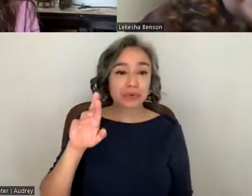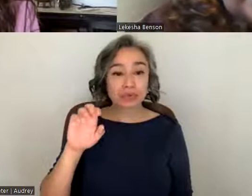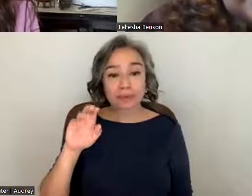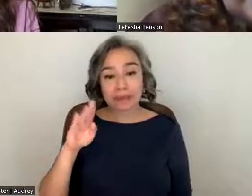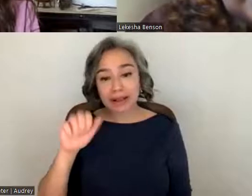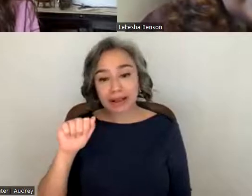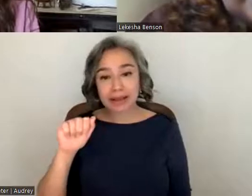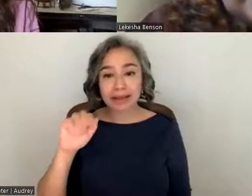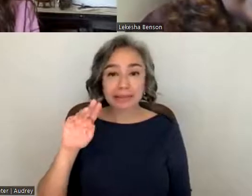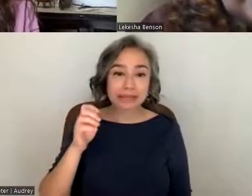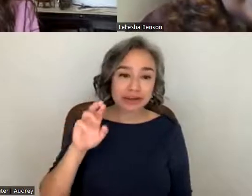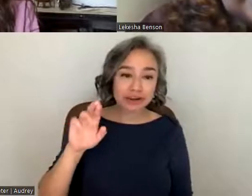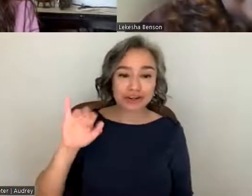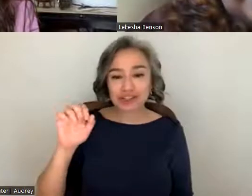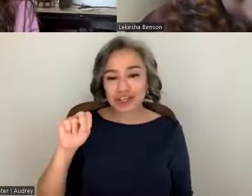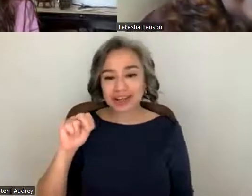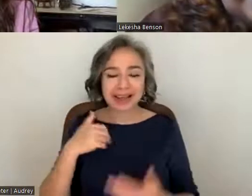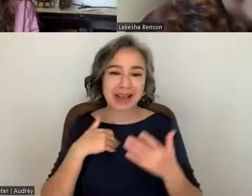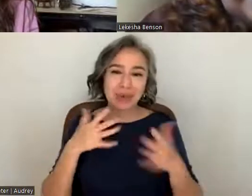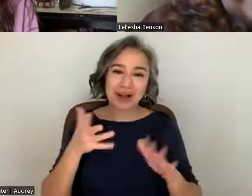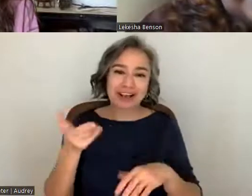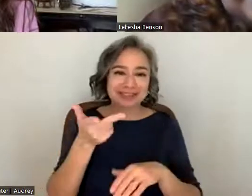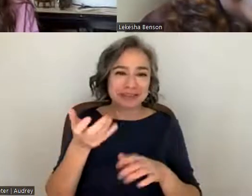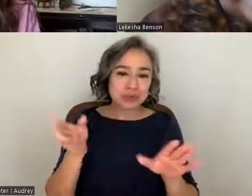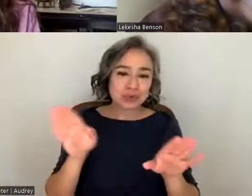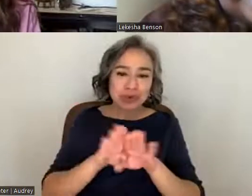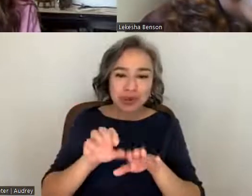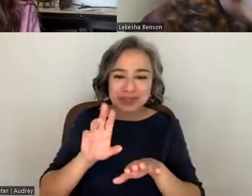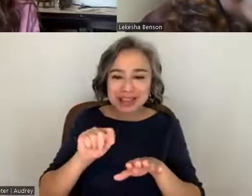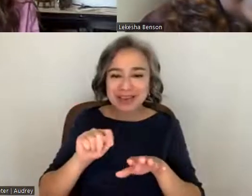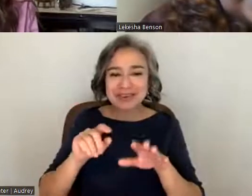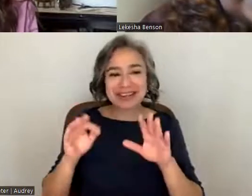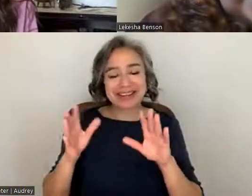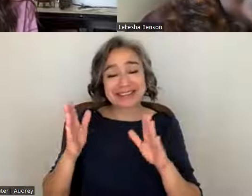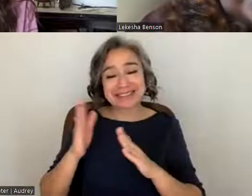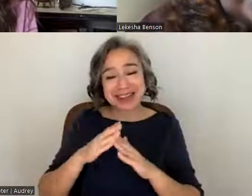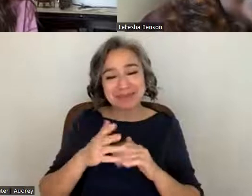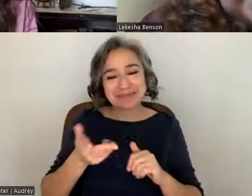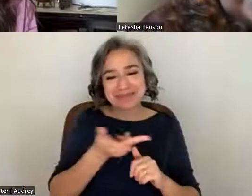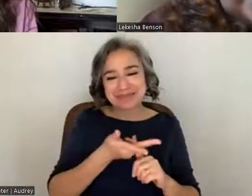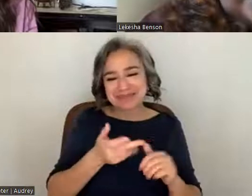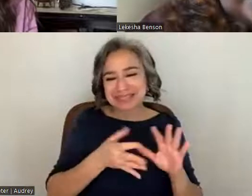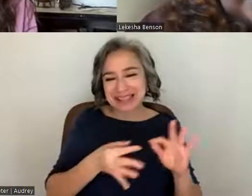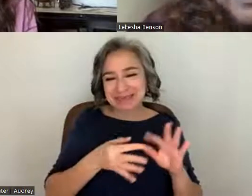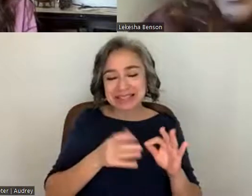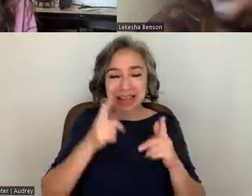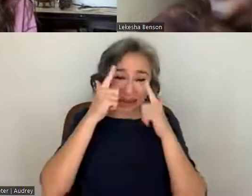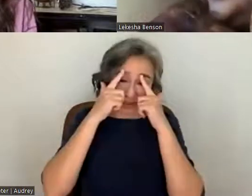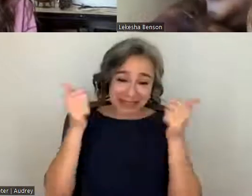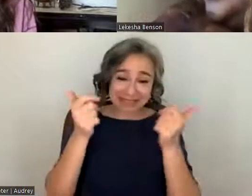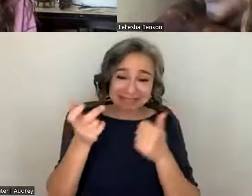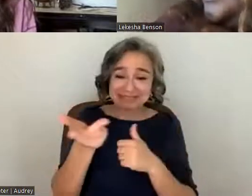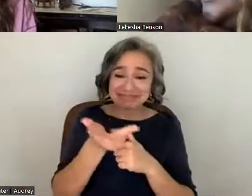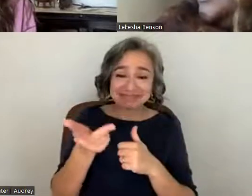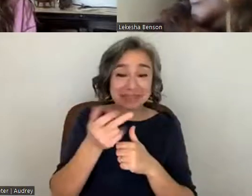I don't want to have to position you to try and close out and top those statements in any way. So I'll leave it up to you if you three might have